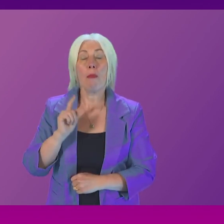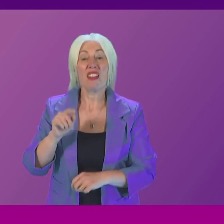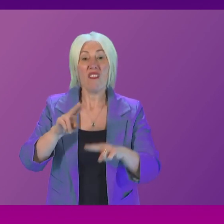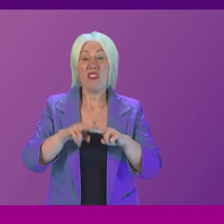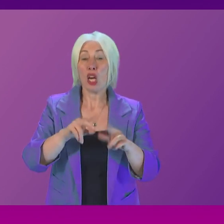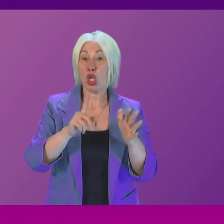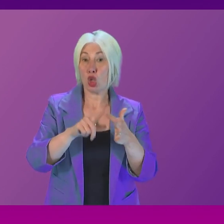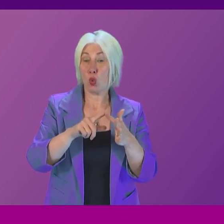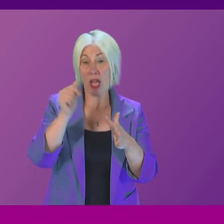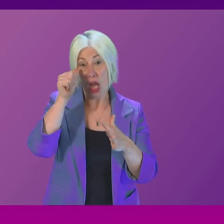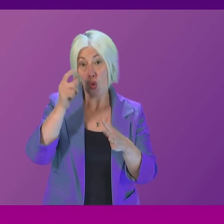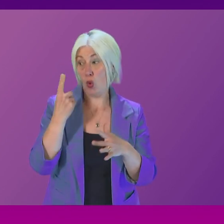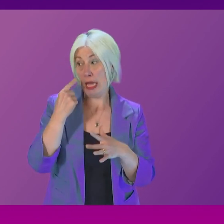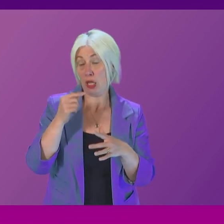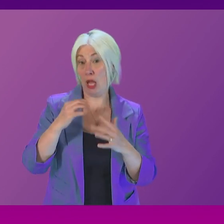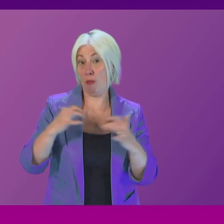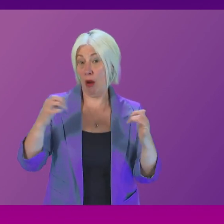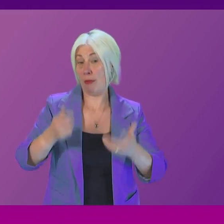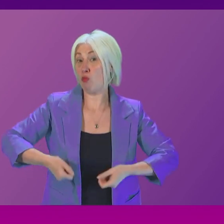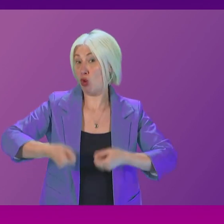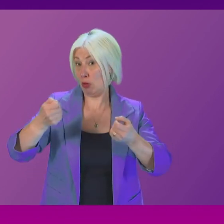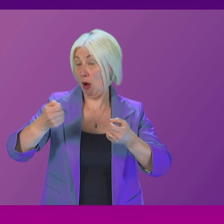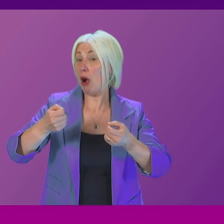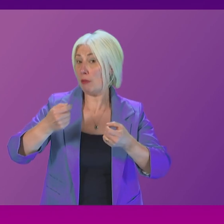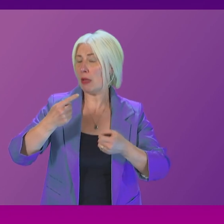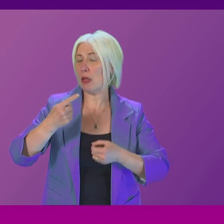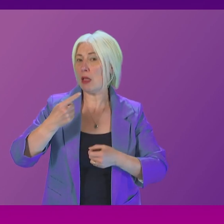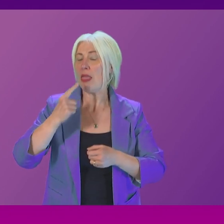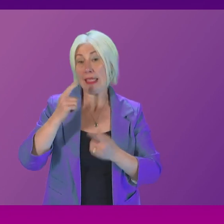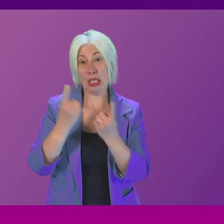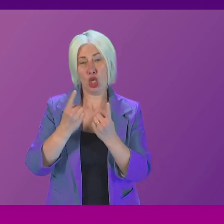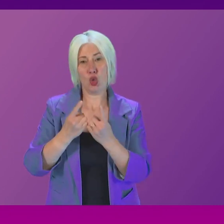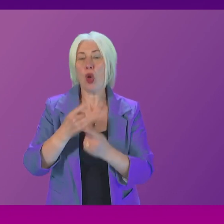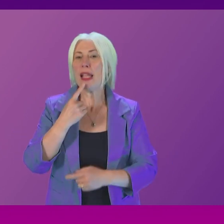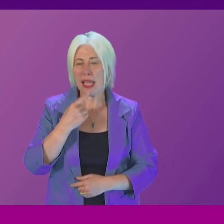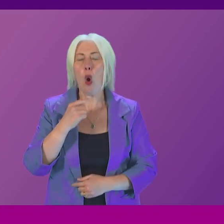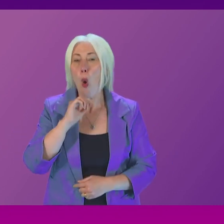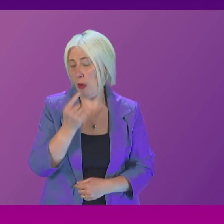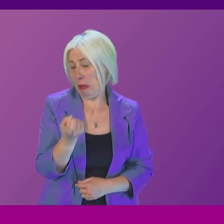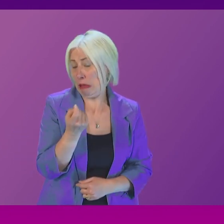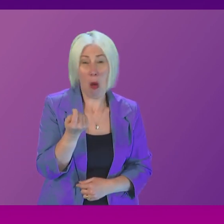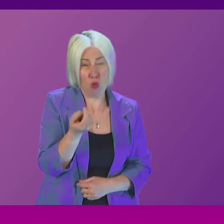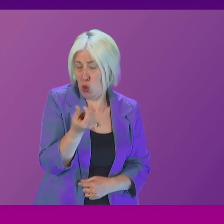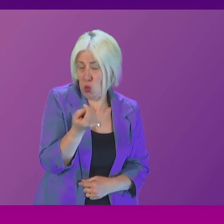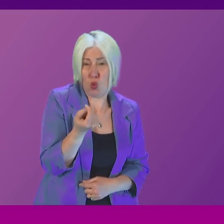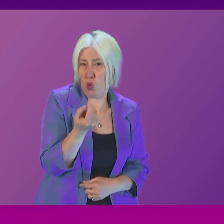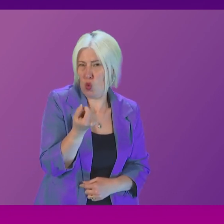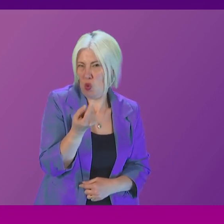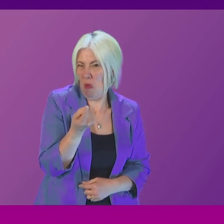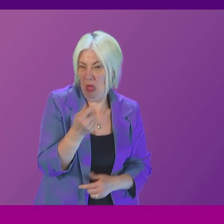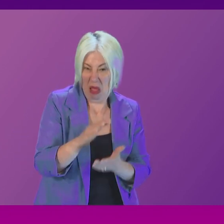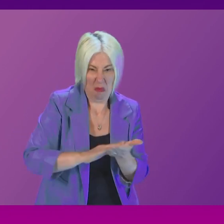the issue up yesterday in Parliament, and he was told we were getting it imminently. What does that